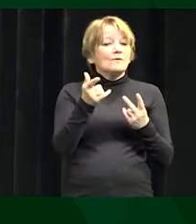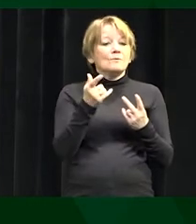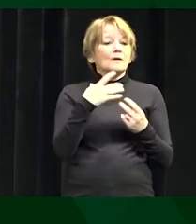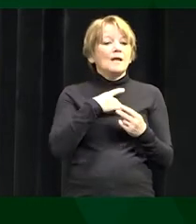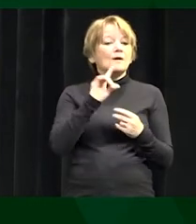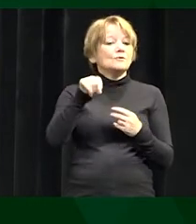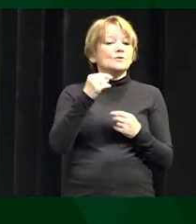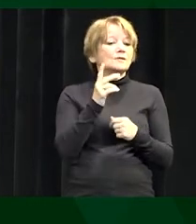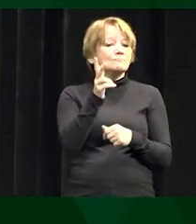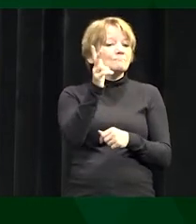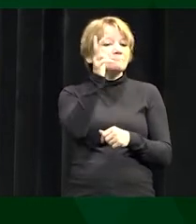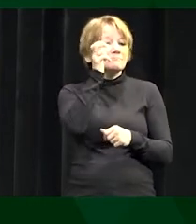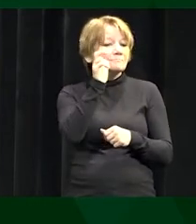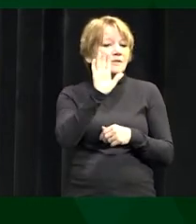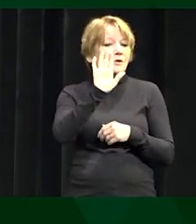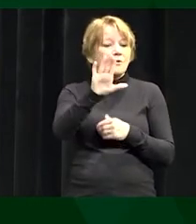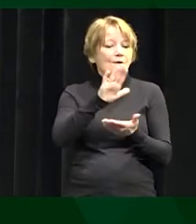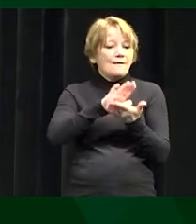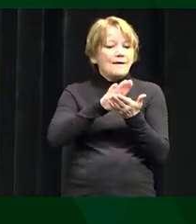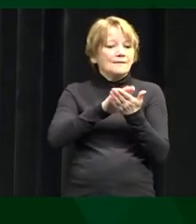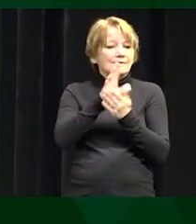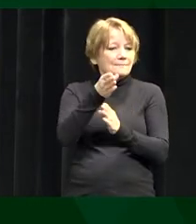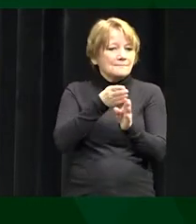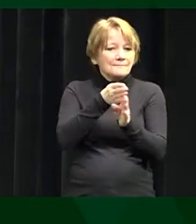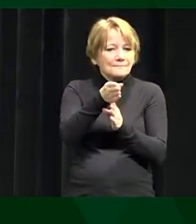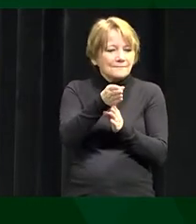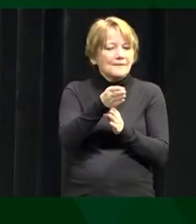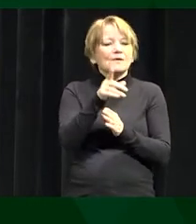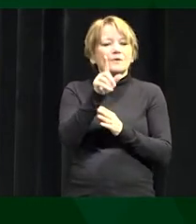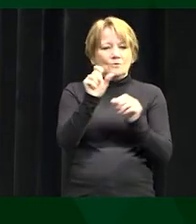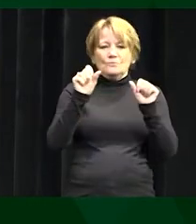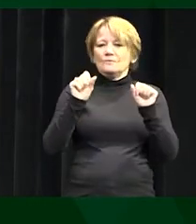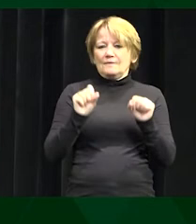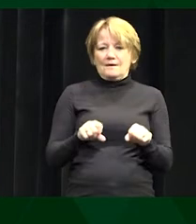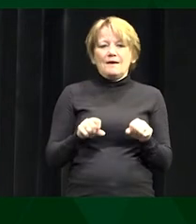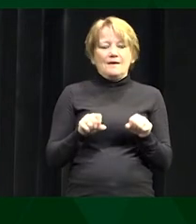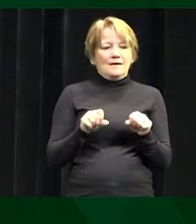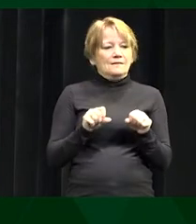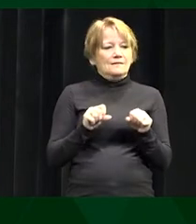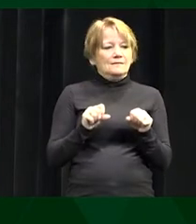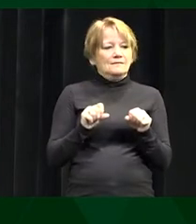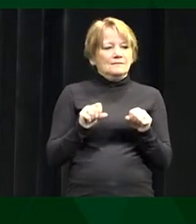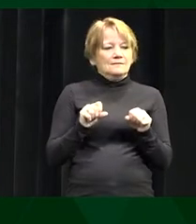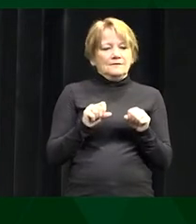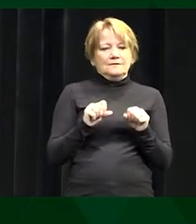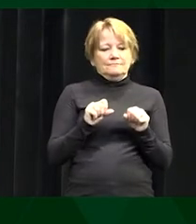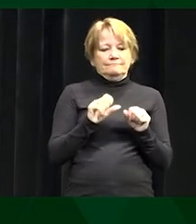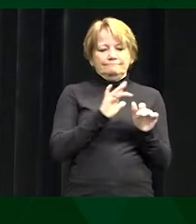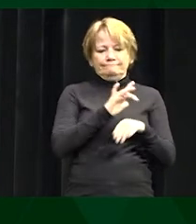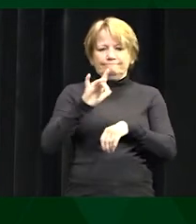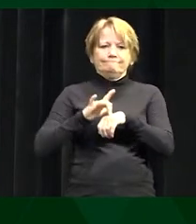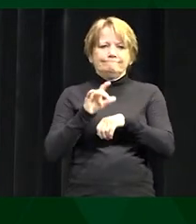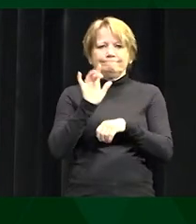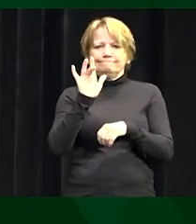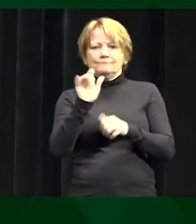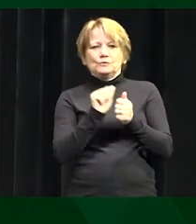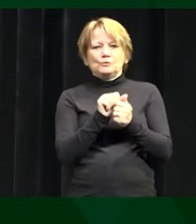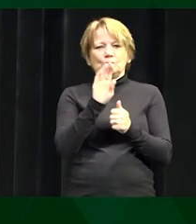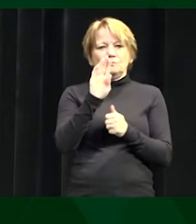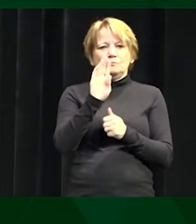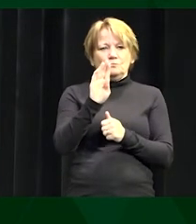bristolcc.edu grad list and select your academic area to hear those